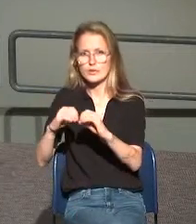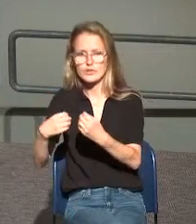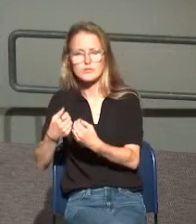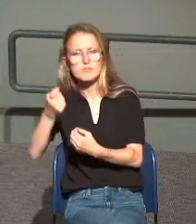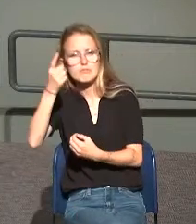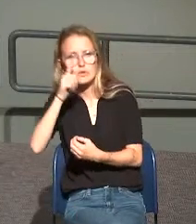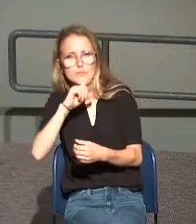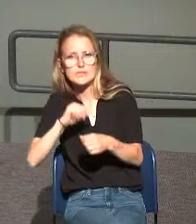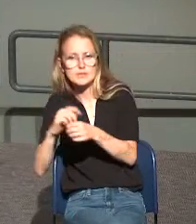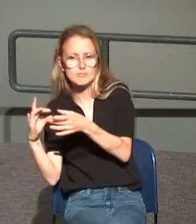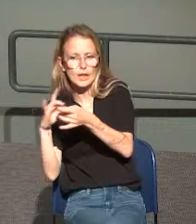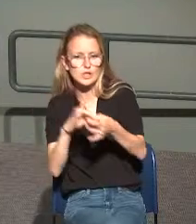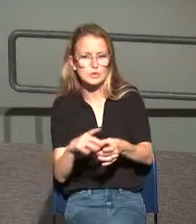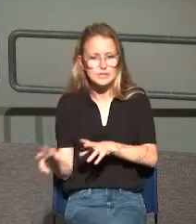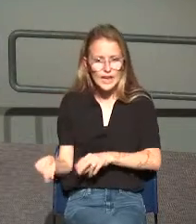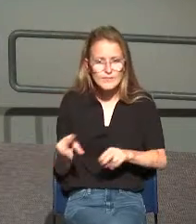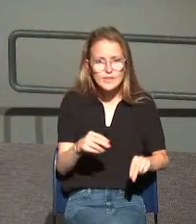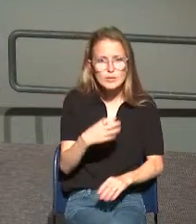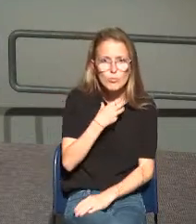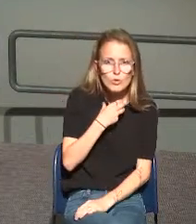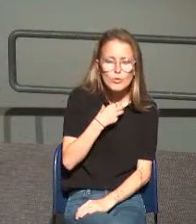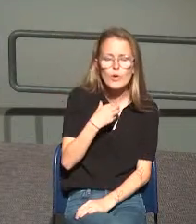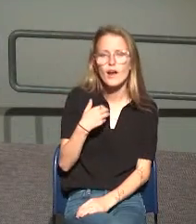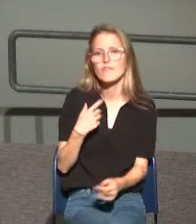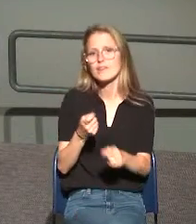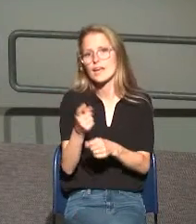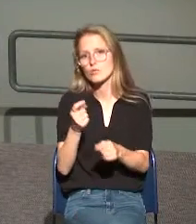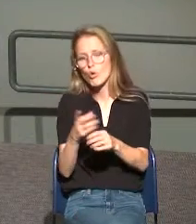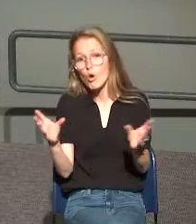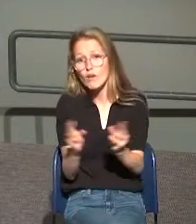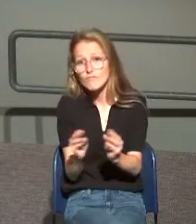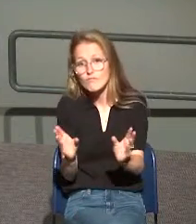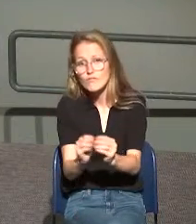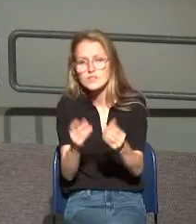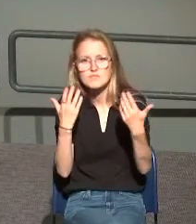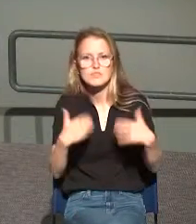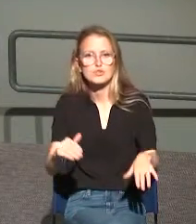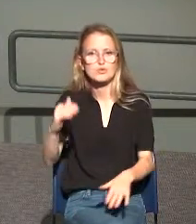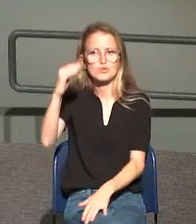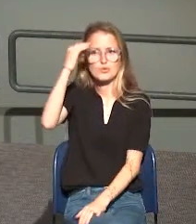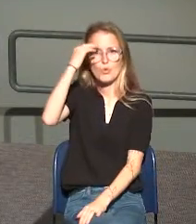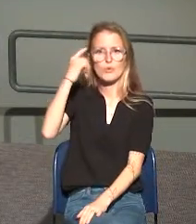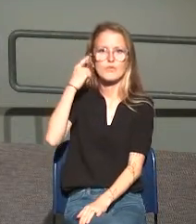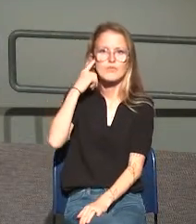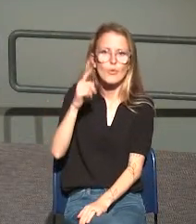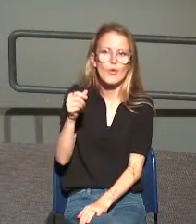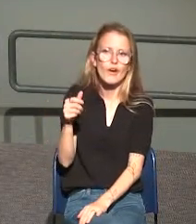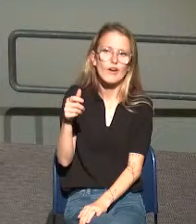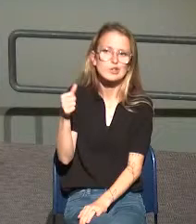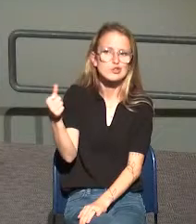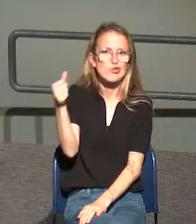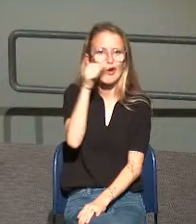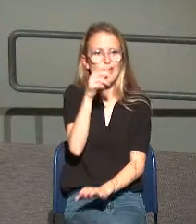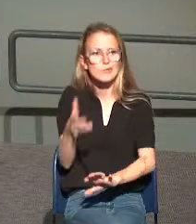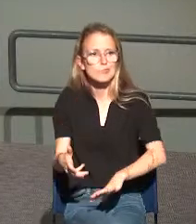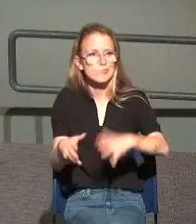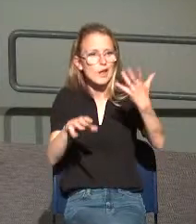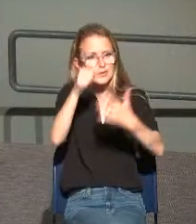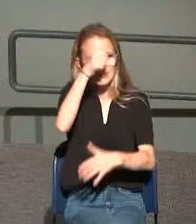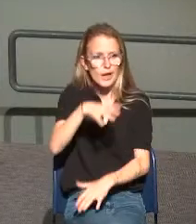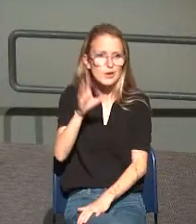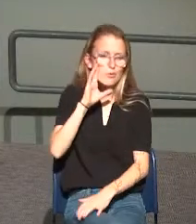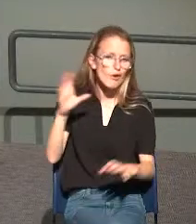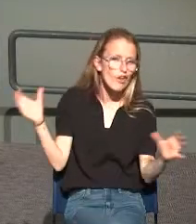Marine Corps. They had this annual conference every year. It was known for drunken debauchery. The guys would get together and